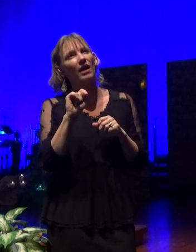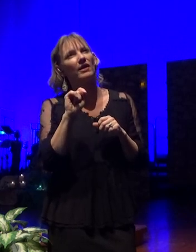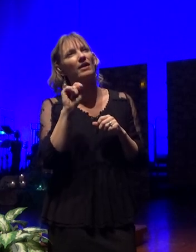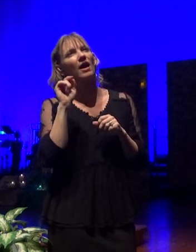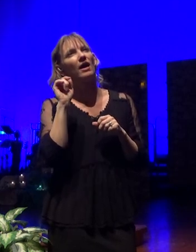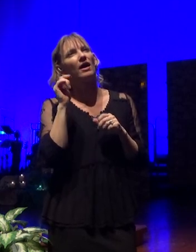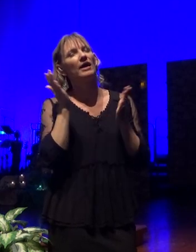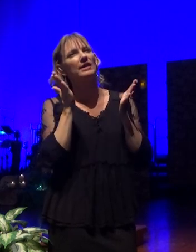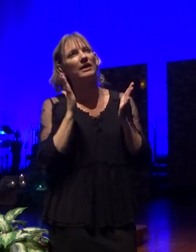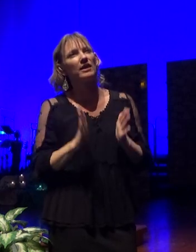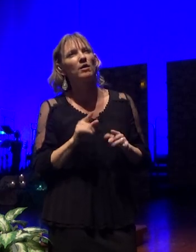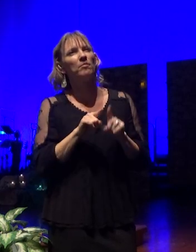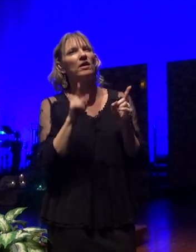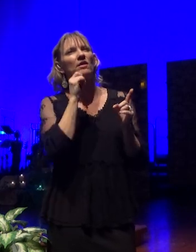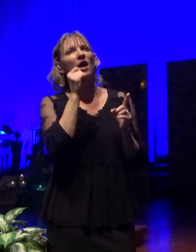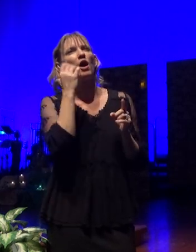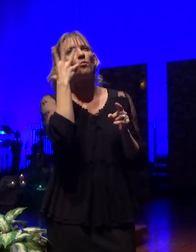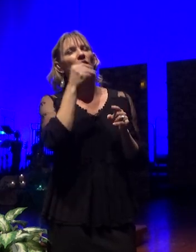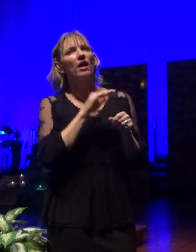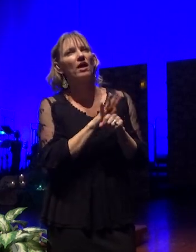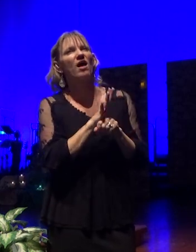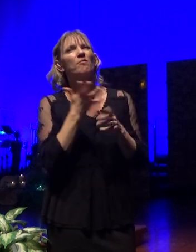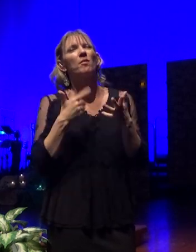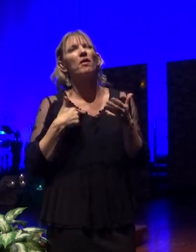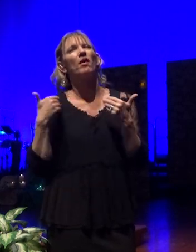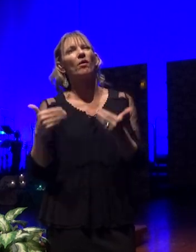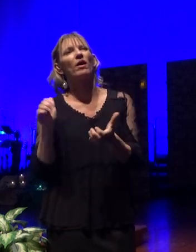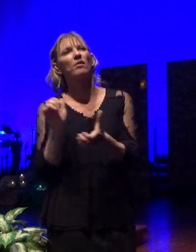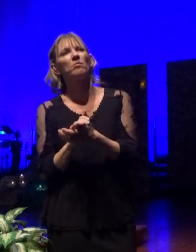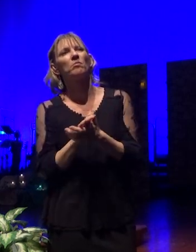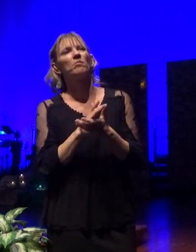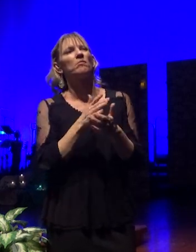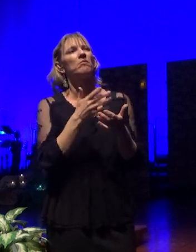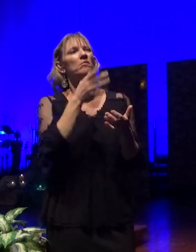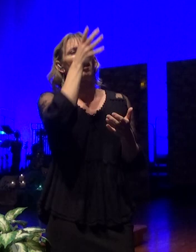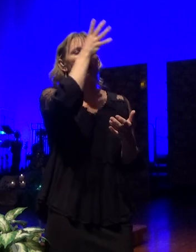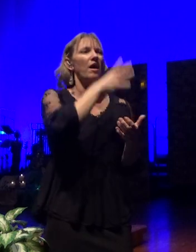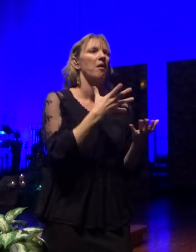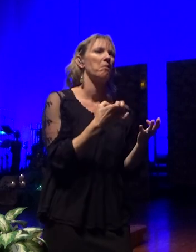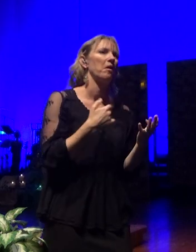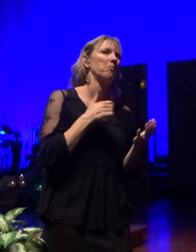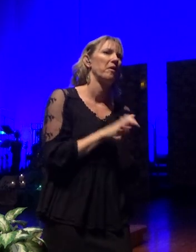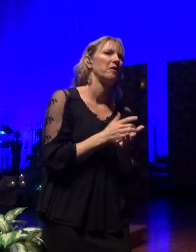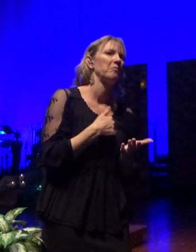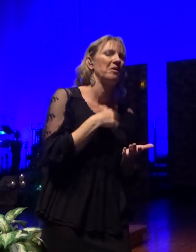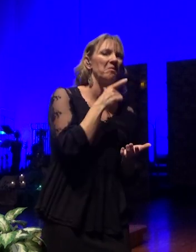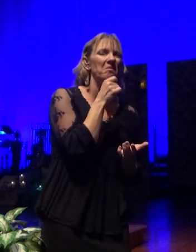enough. Maybe I'll just get married. And then she said, oh, yeah, but what guy would want me? And